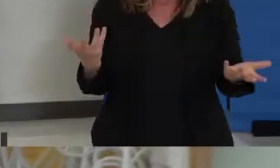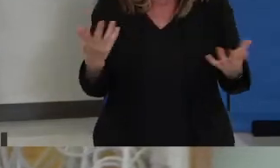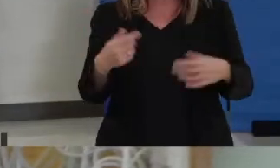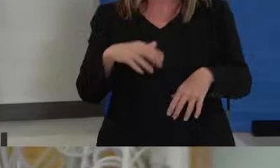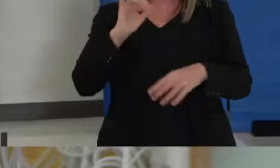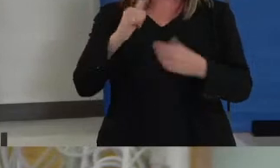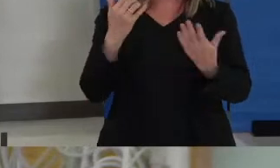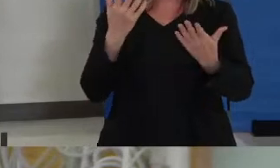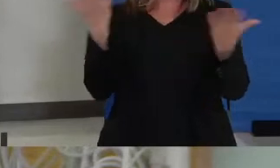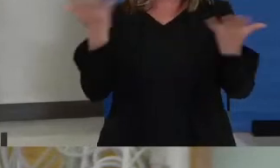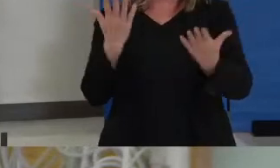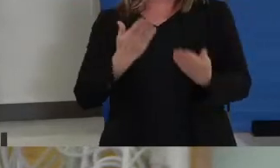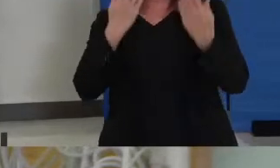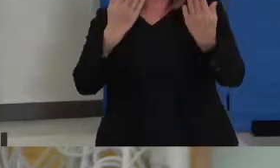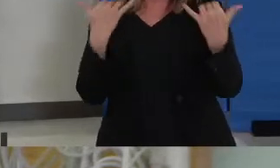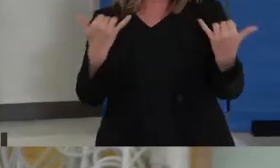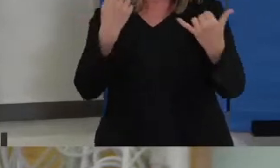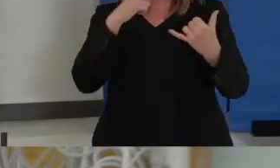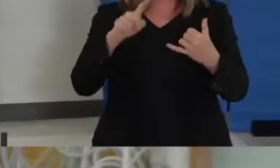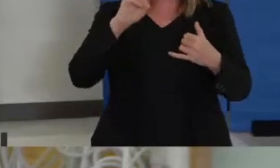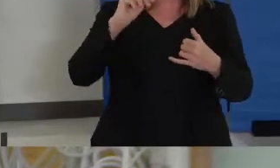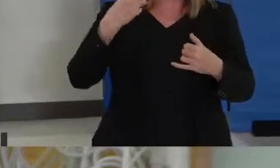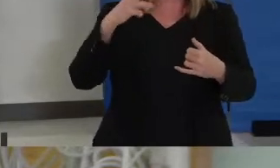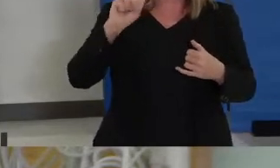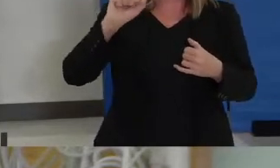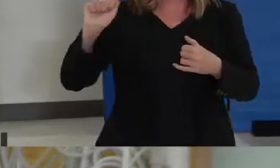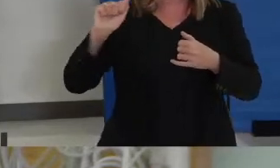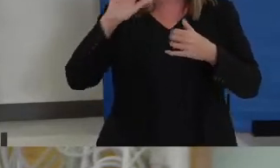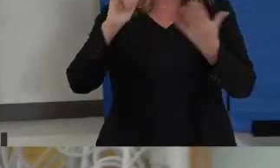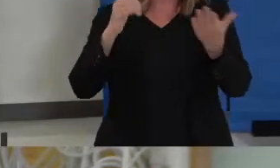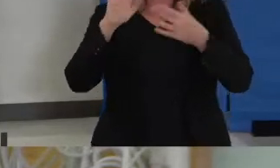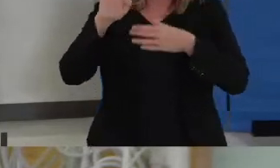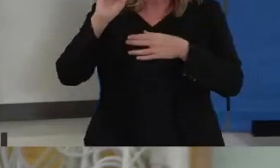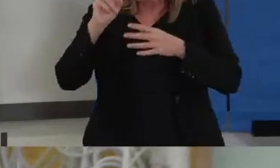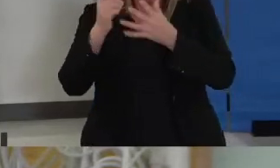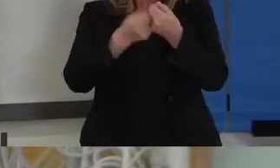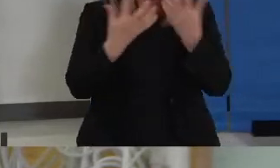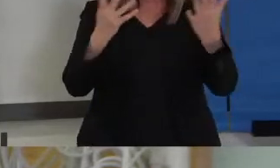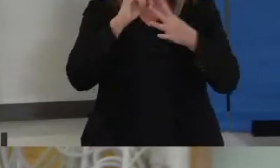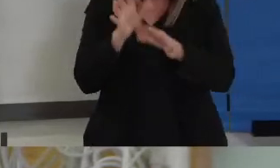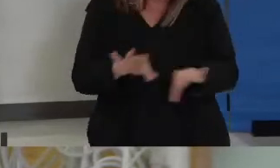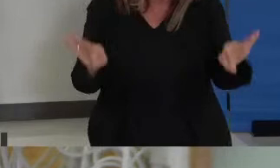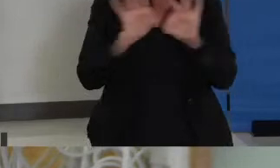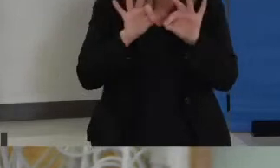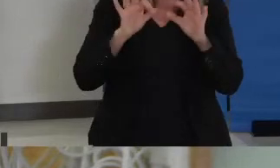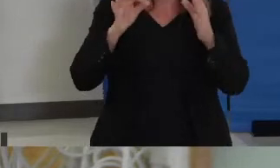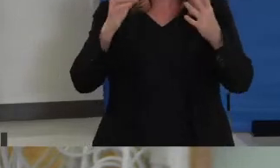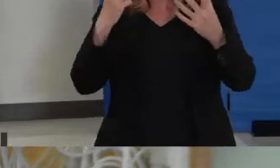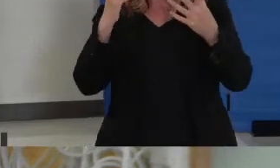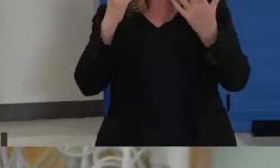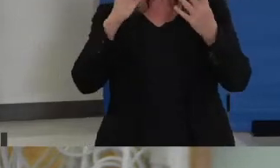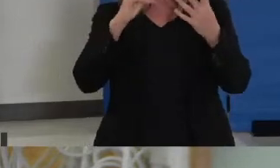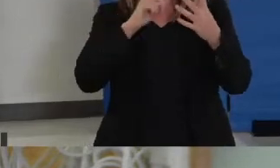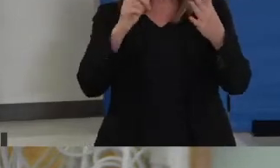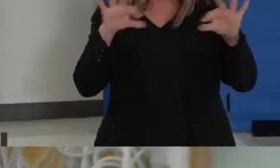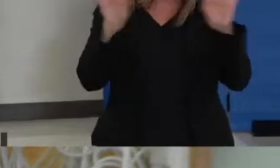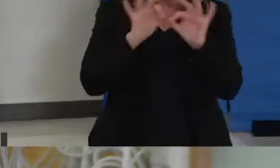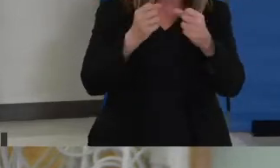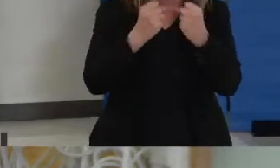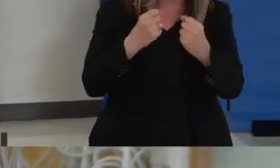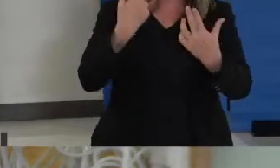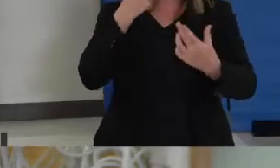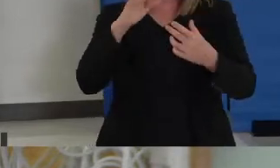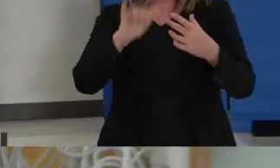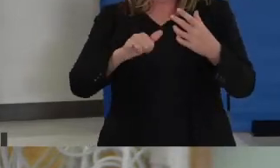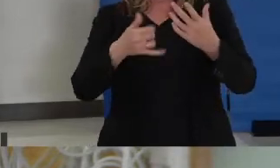being proposed here today on the Mental Health Services Act, on the bond funding, on these things are vital and key and central to our ability to fulfill that basic human